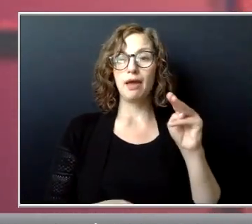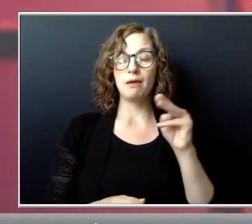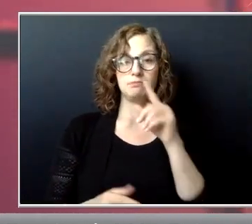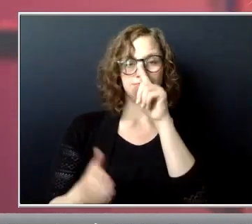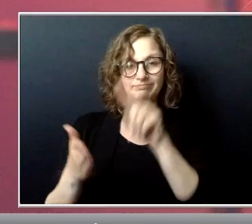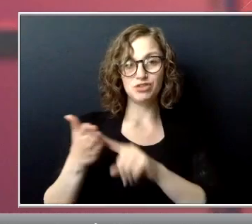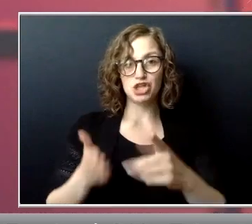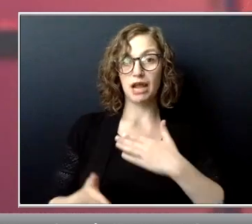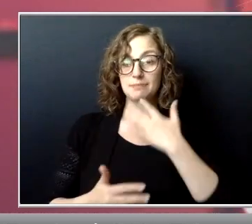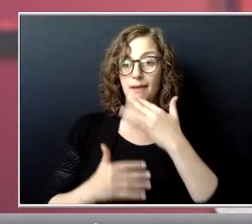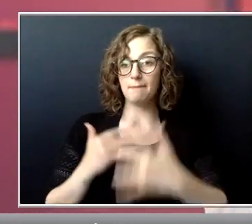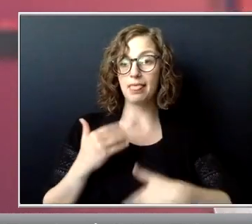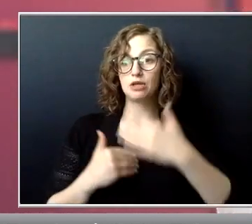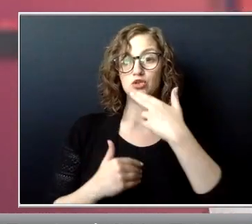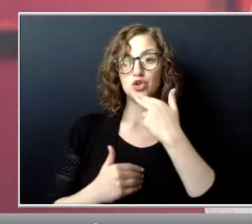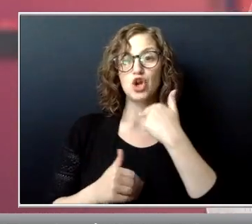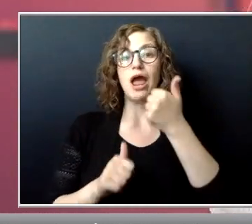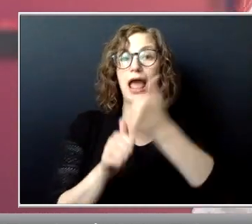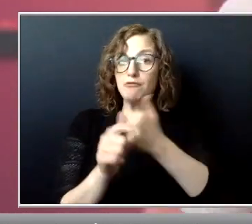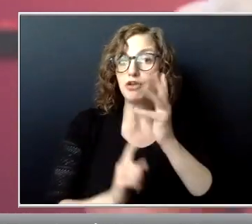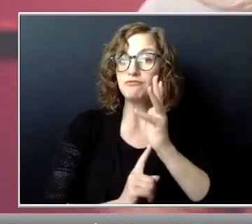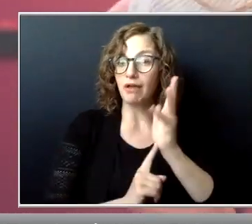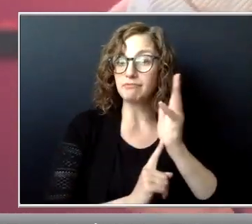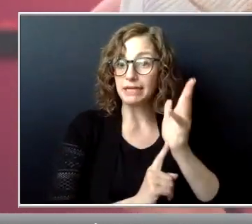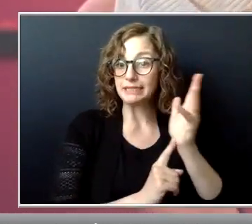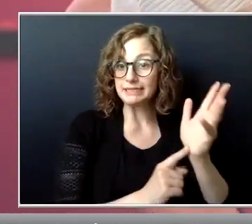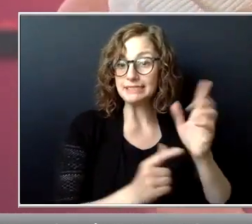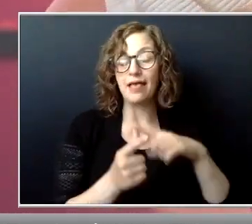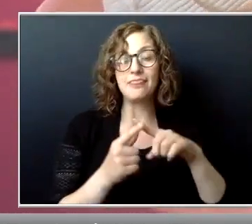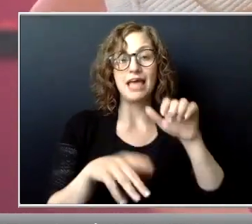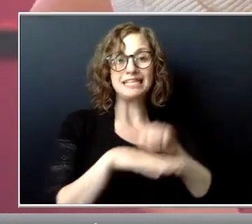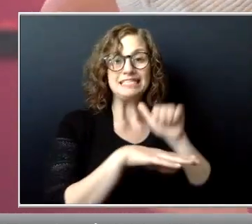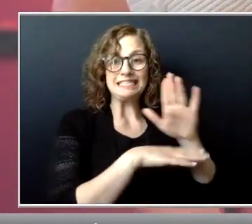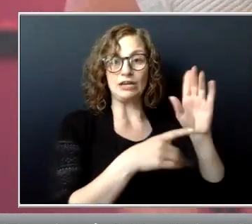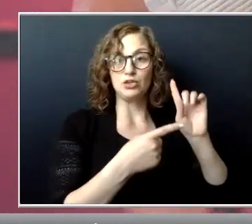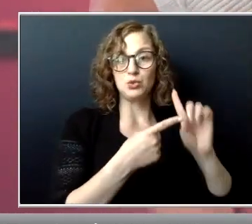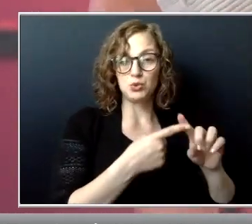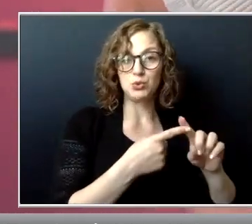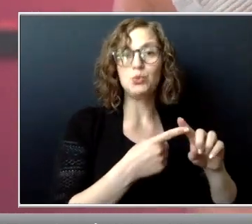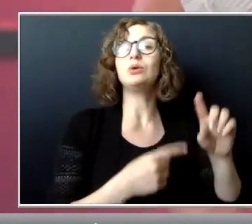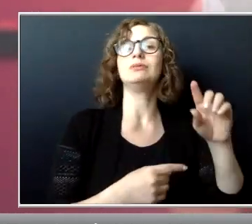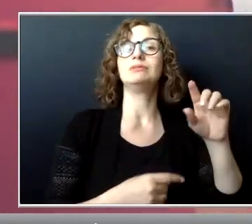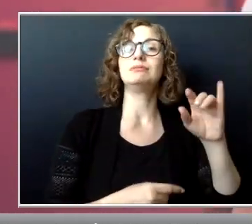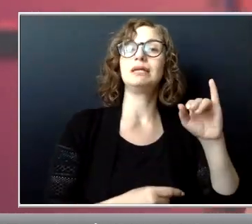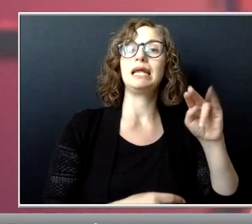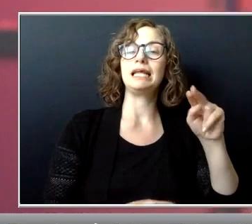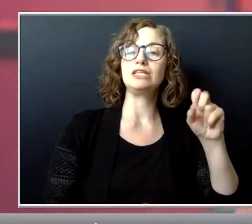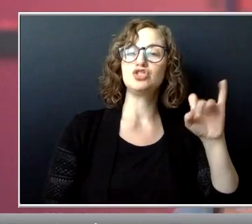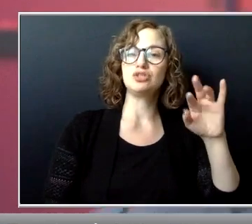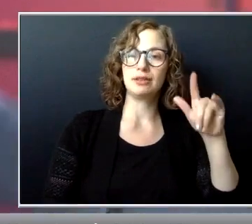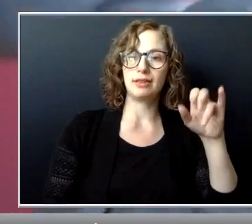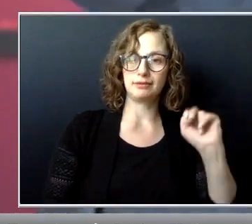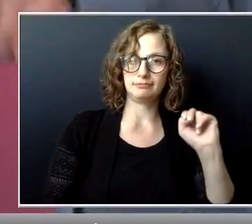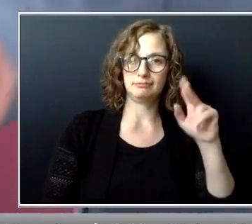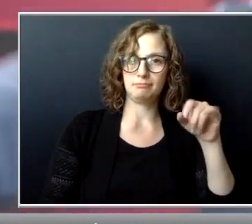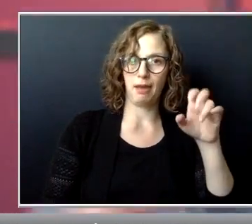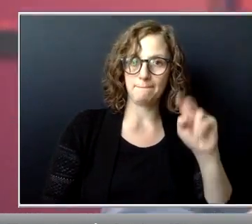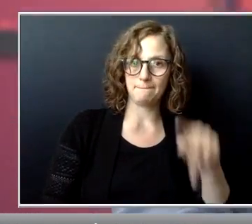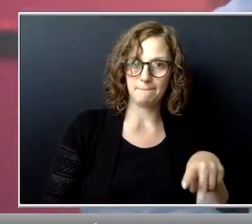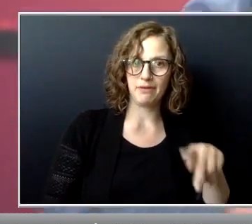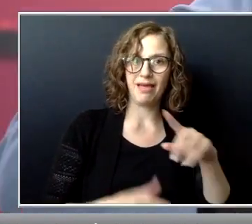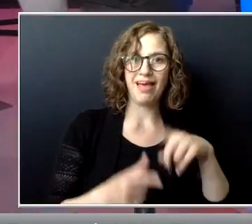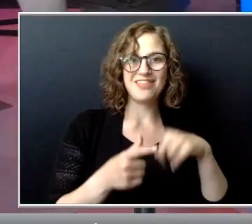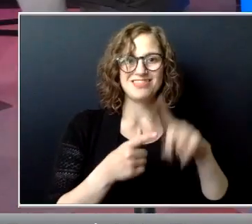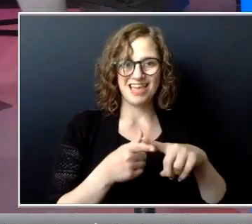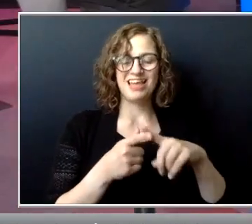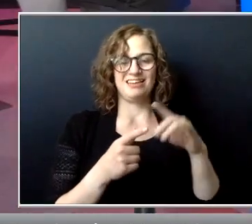my insulin pump. And then the algorithm within my insulin pump allows it to change how much insulin I'm getting. Are you